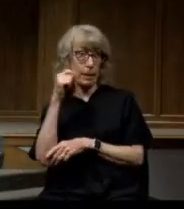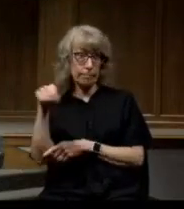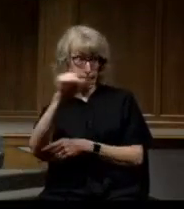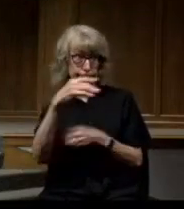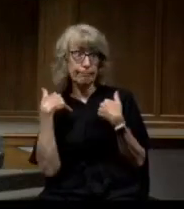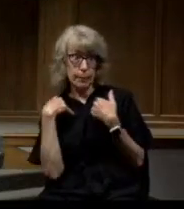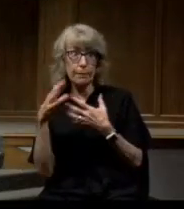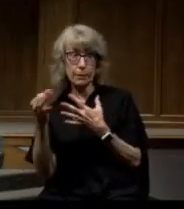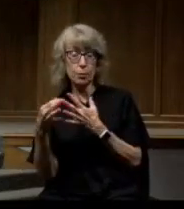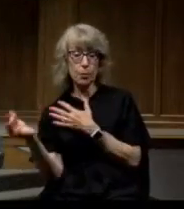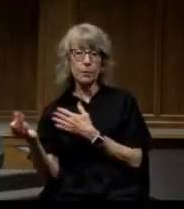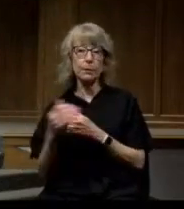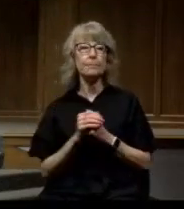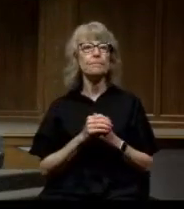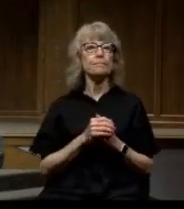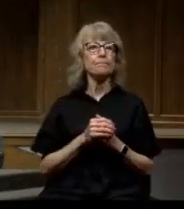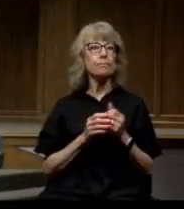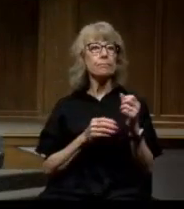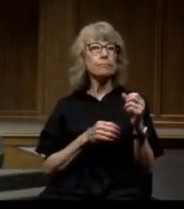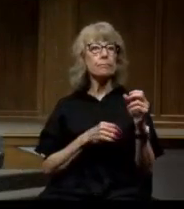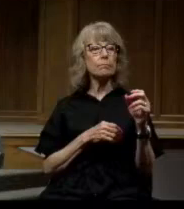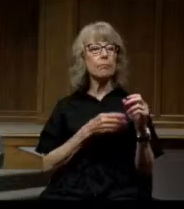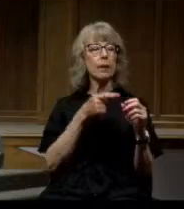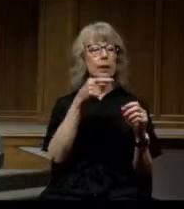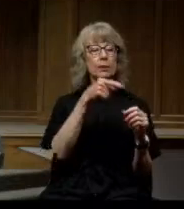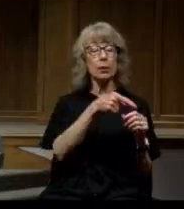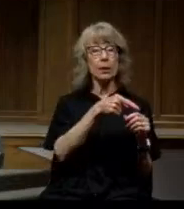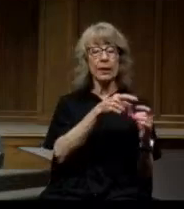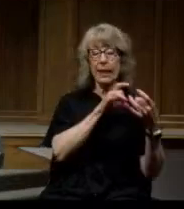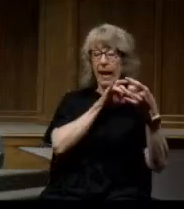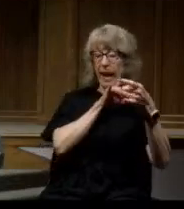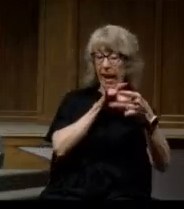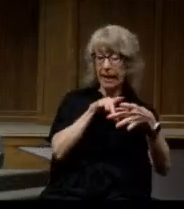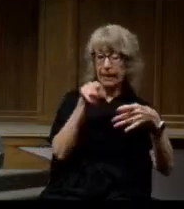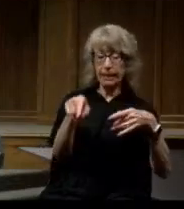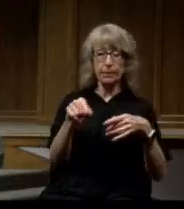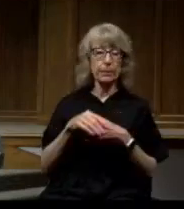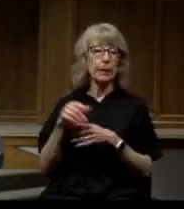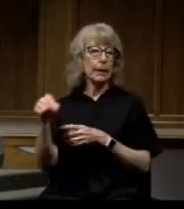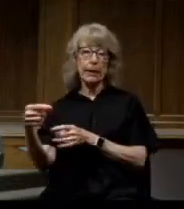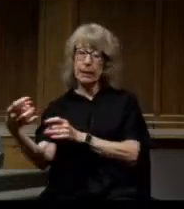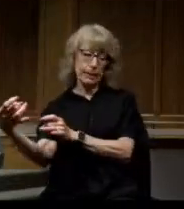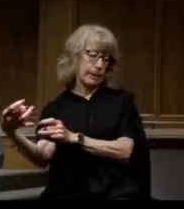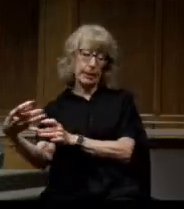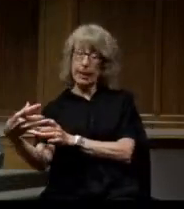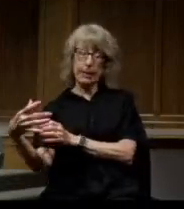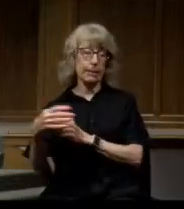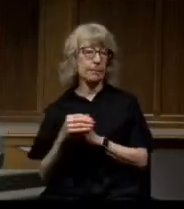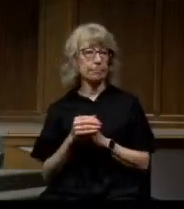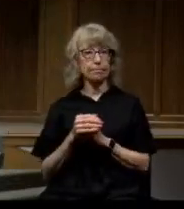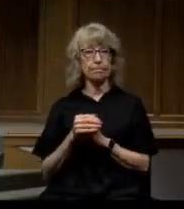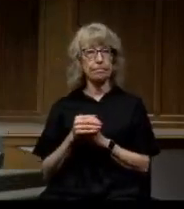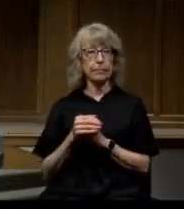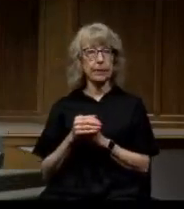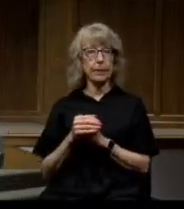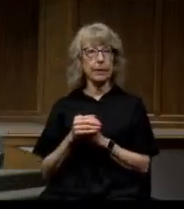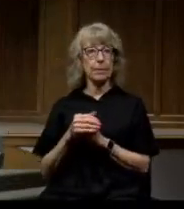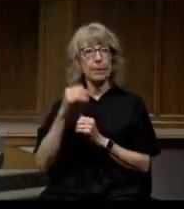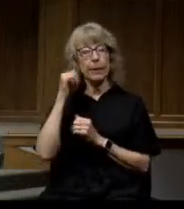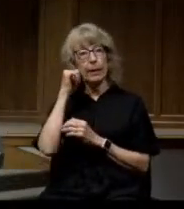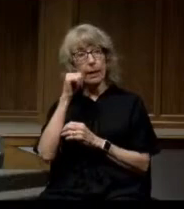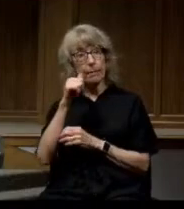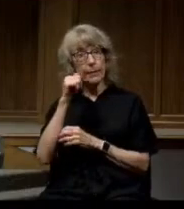And so even though Henry, the KKK leader, hated Anthony, Anthony did not hate him back. And day after day, he treated him with dignity and